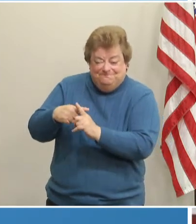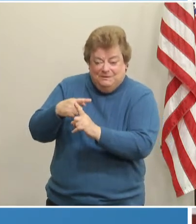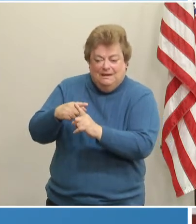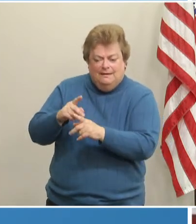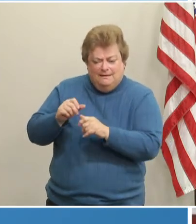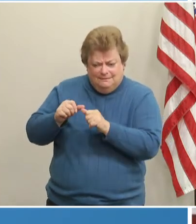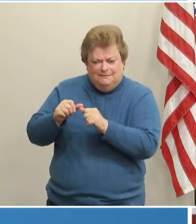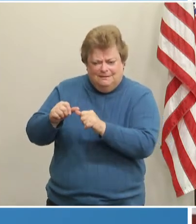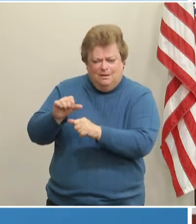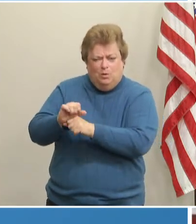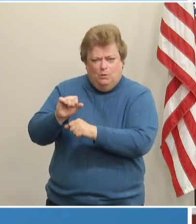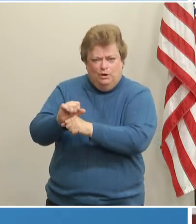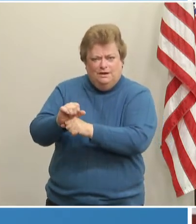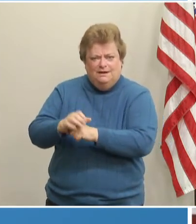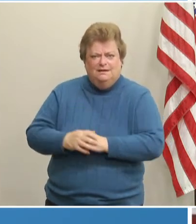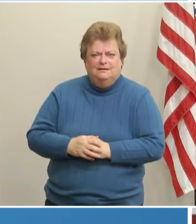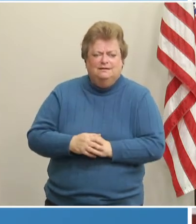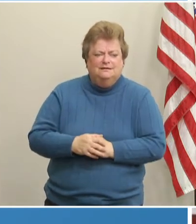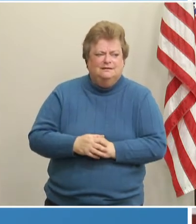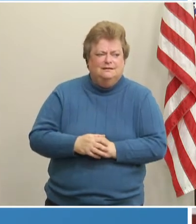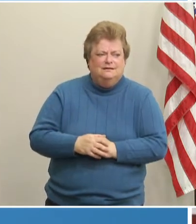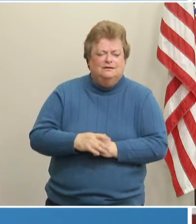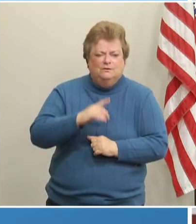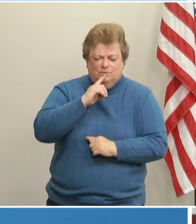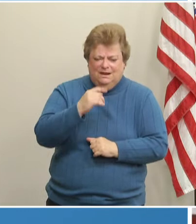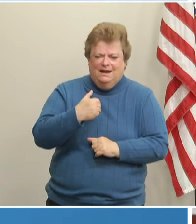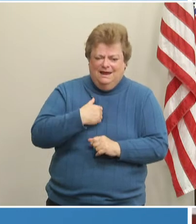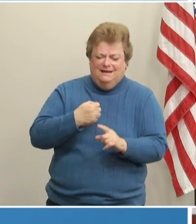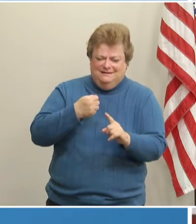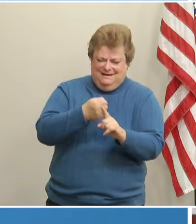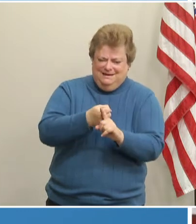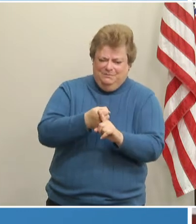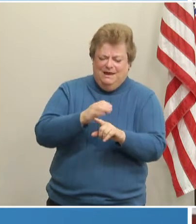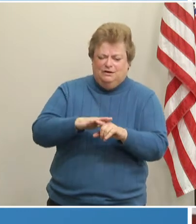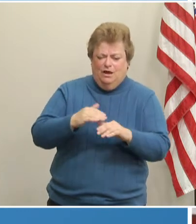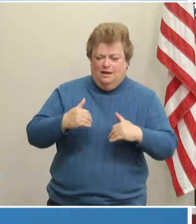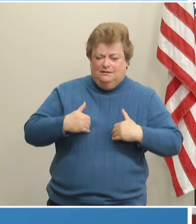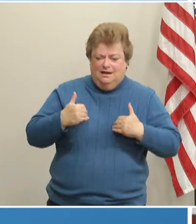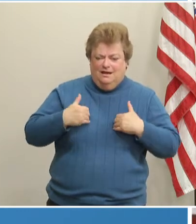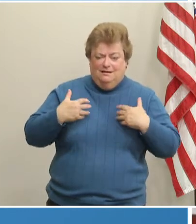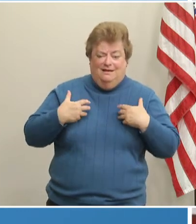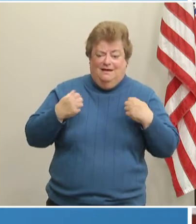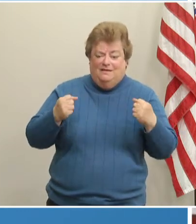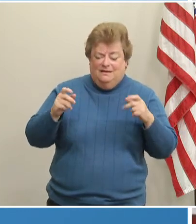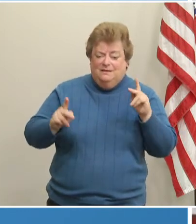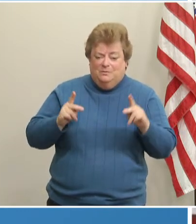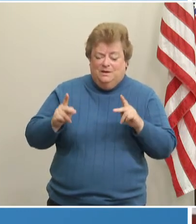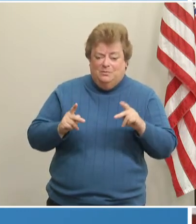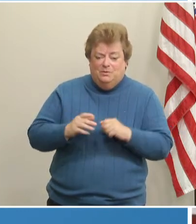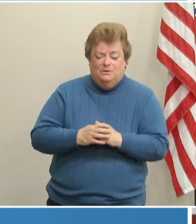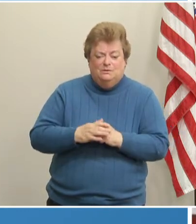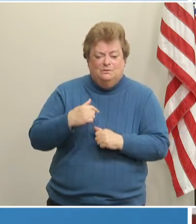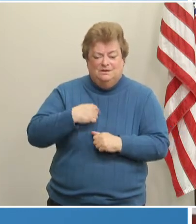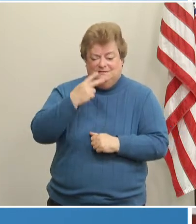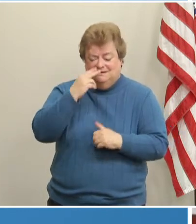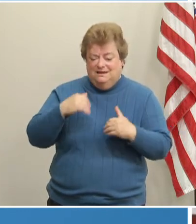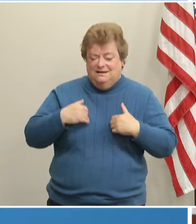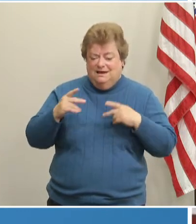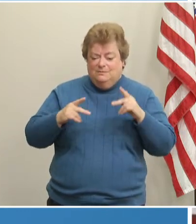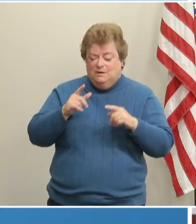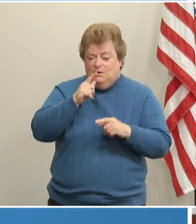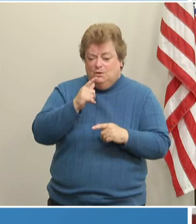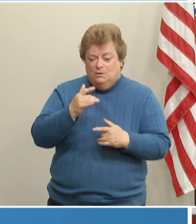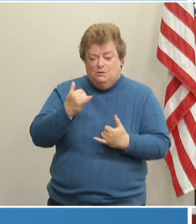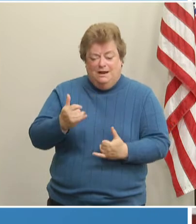it. And so it does have an impact on young, healthy people. We're certainly seeing young people that get ill enough